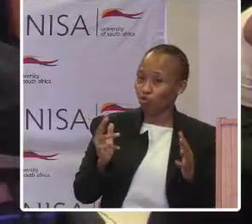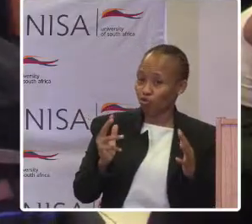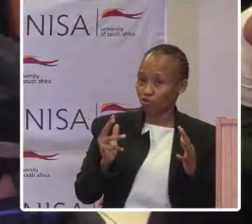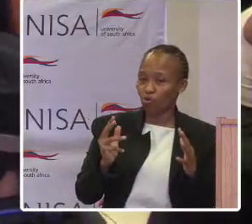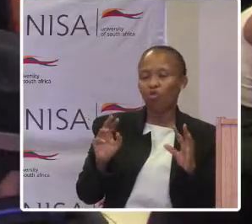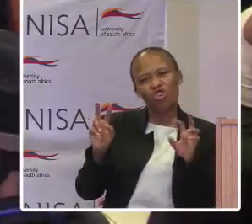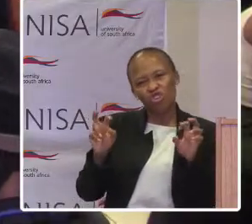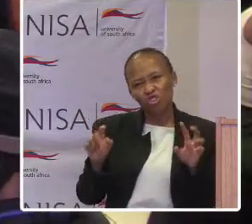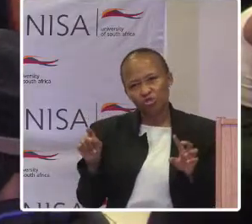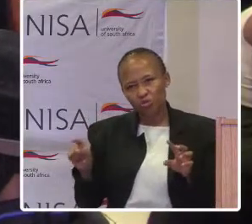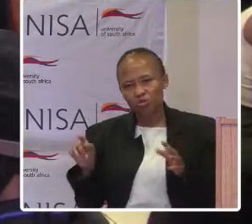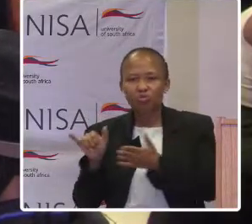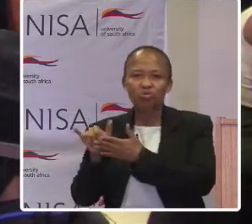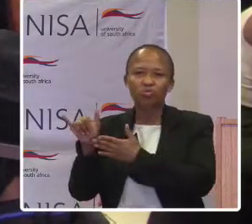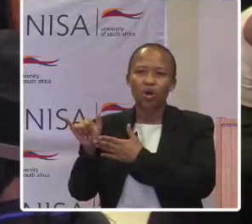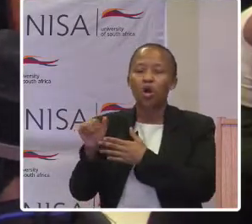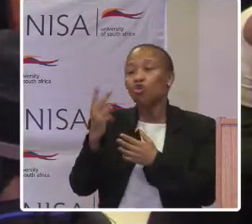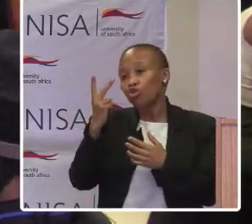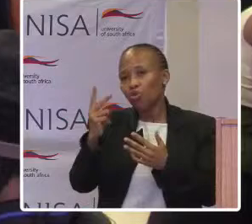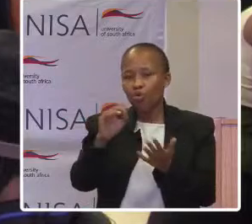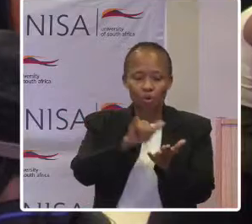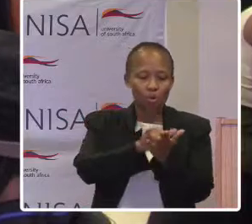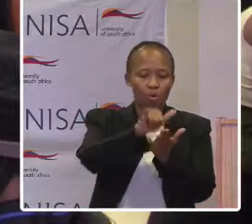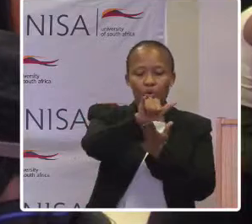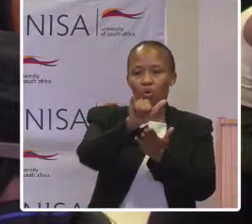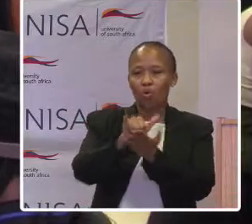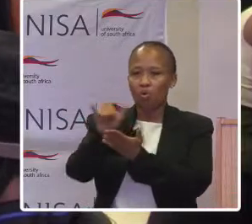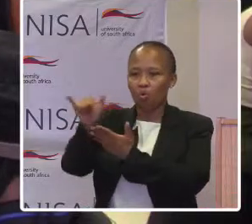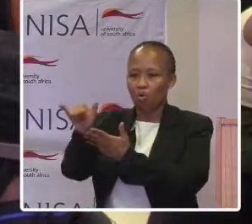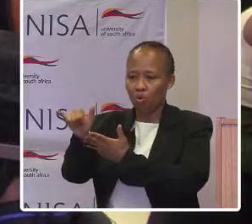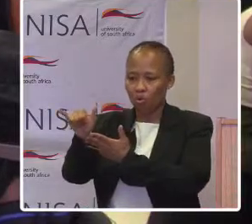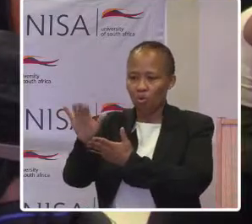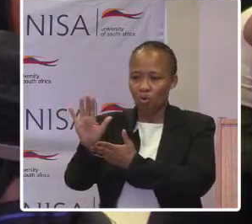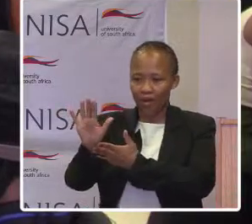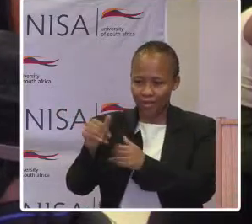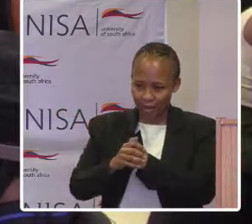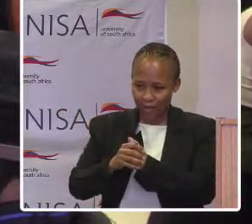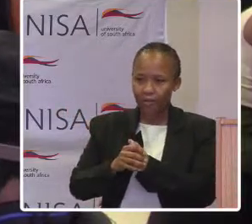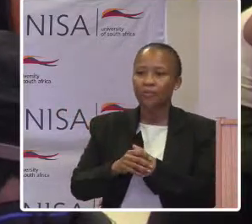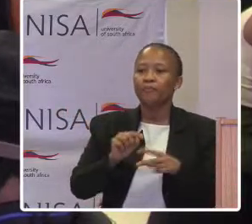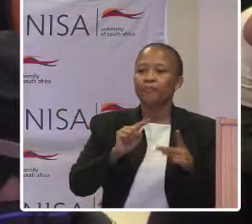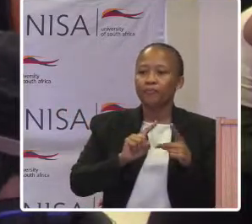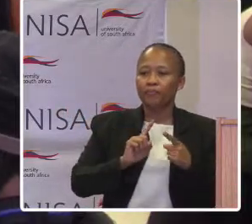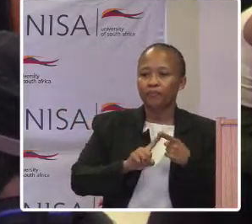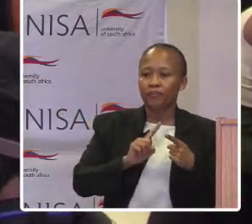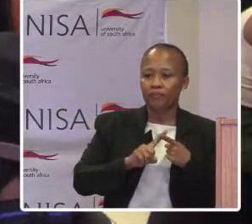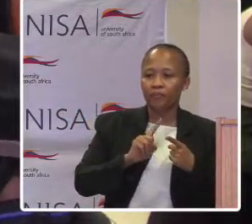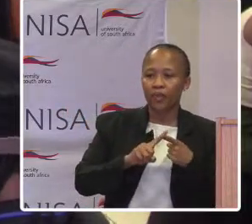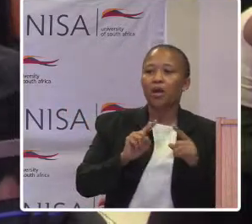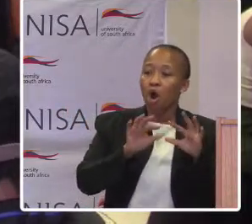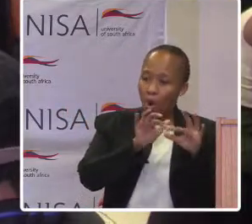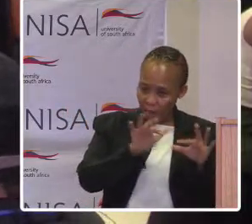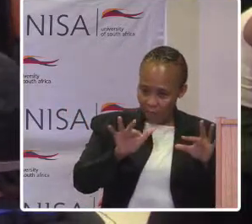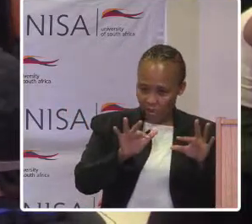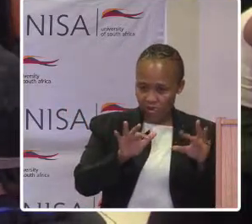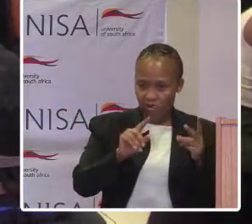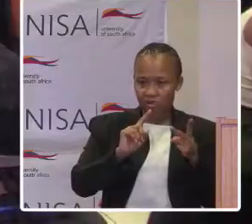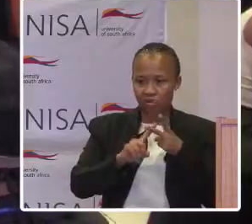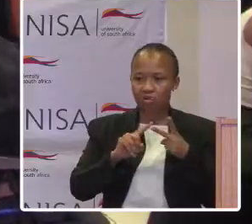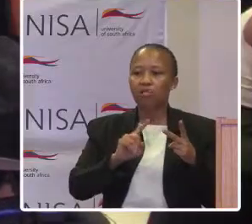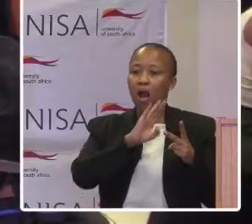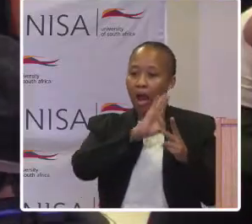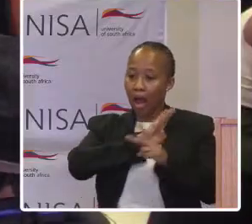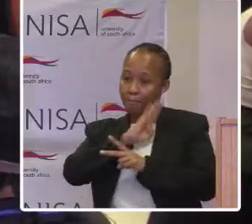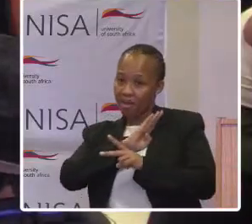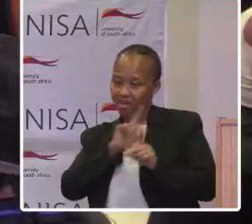the two airspaces, the civilian airspace and the military space. At what point are we